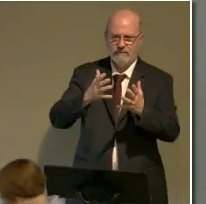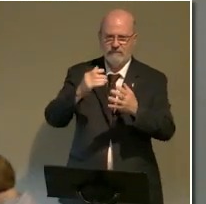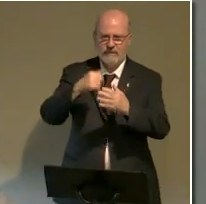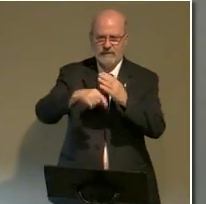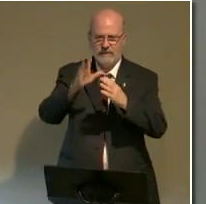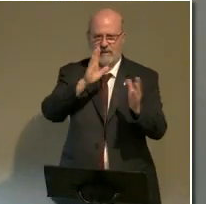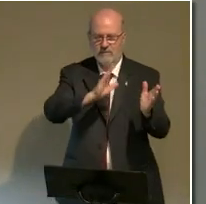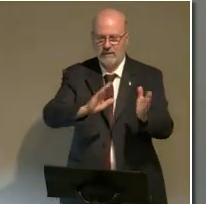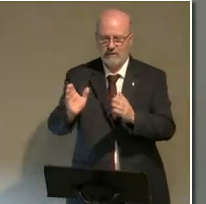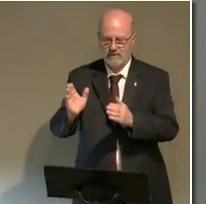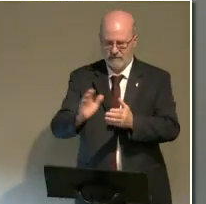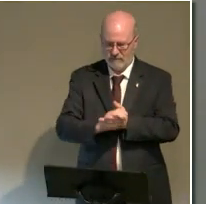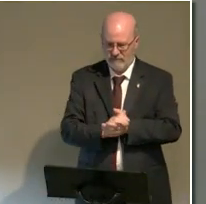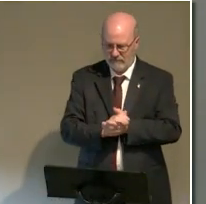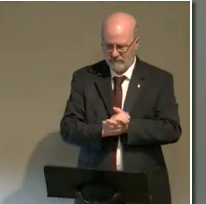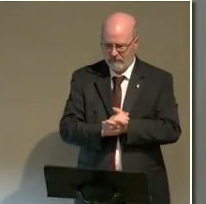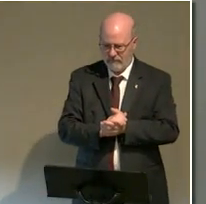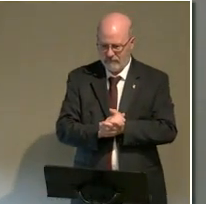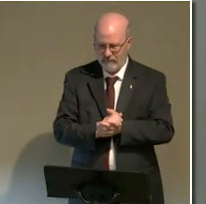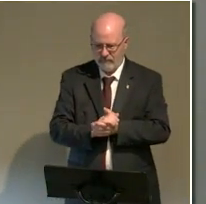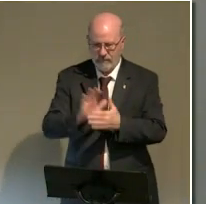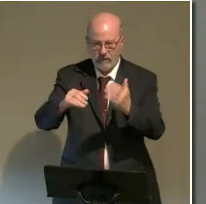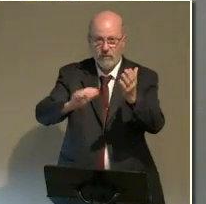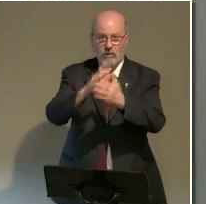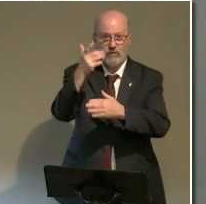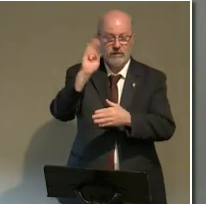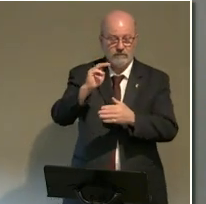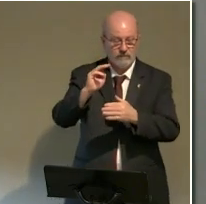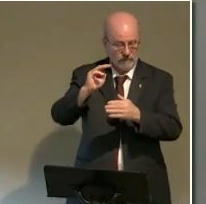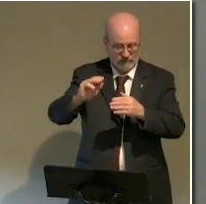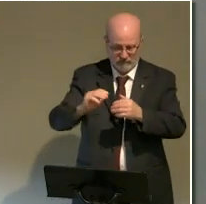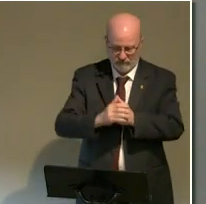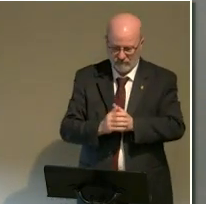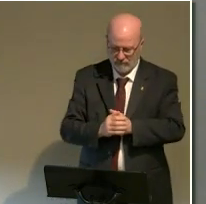God's plans, but all glory to Him. Amen. I get